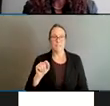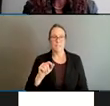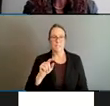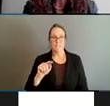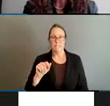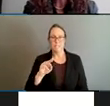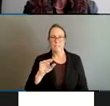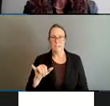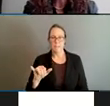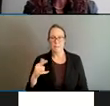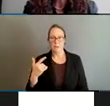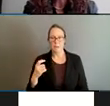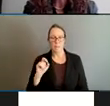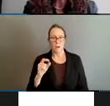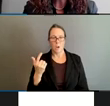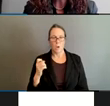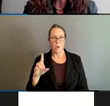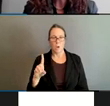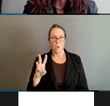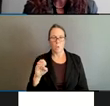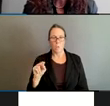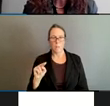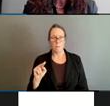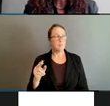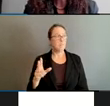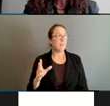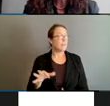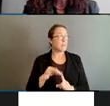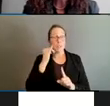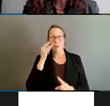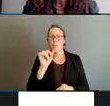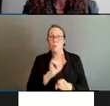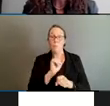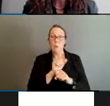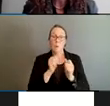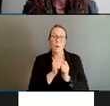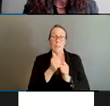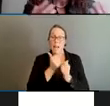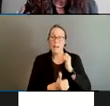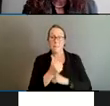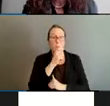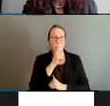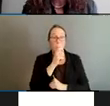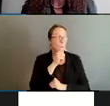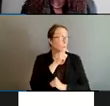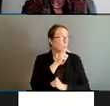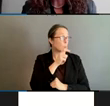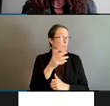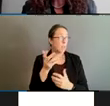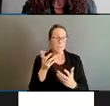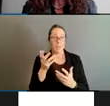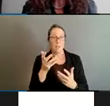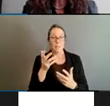And so again, especially if working with, if you're working with anybody that's, if we